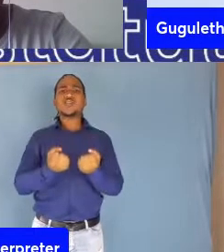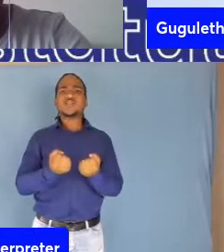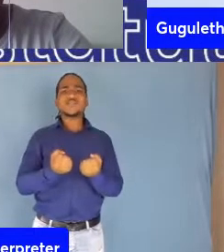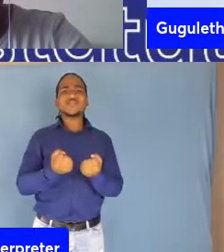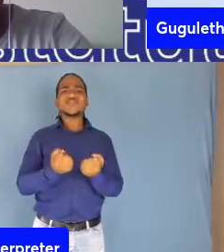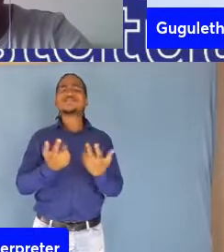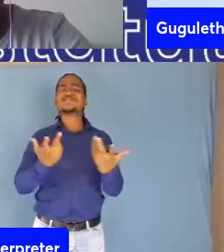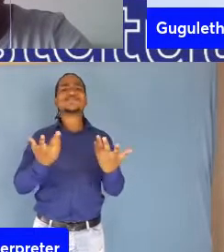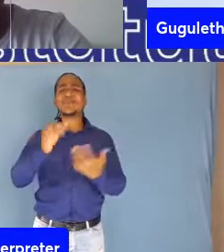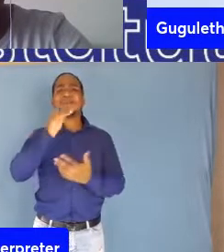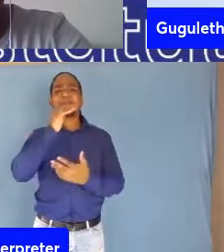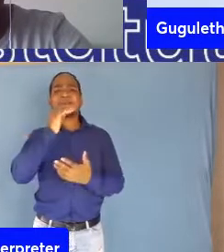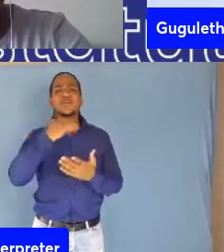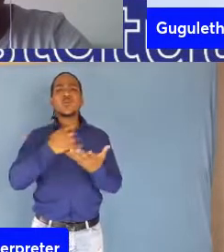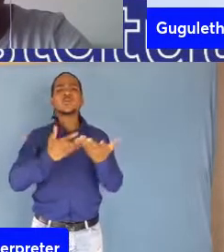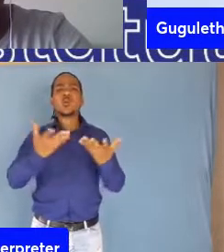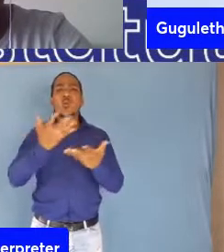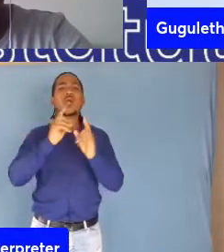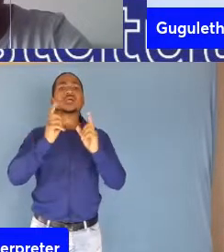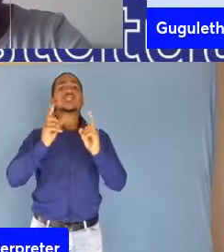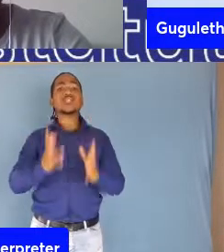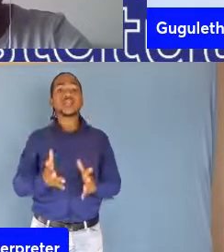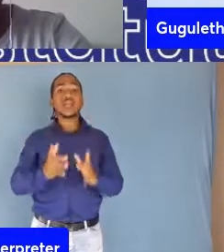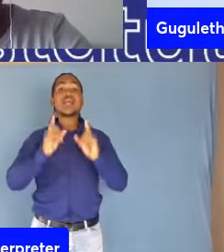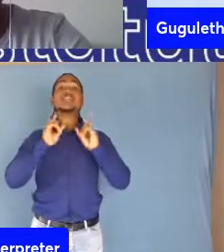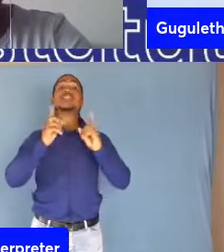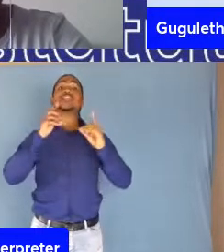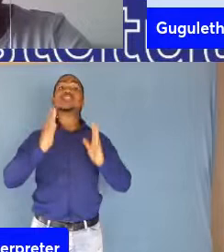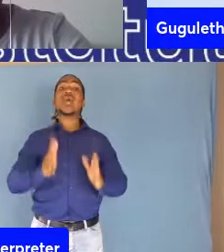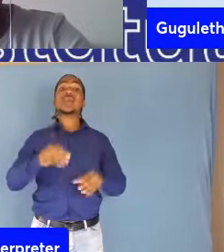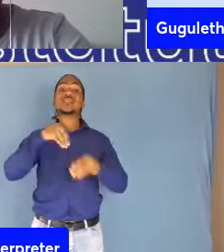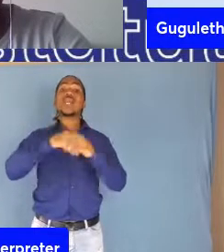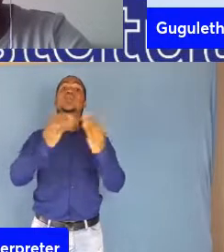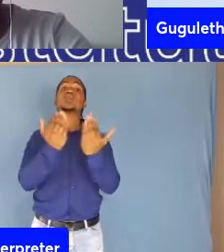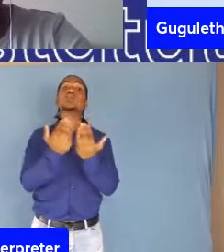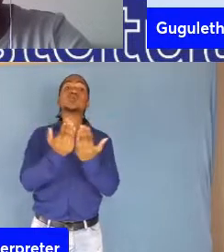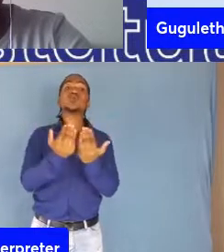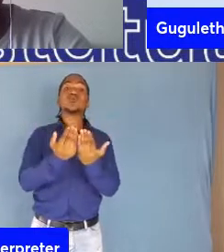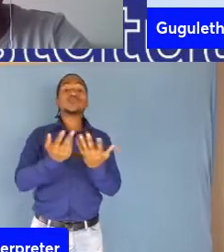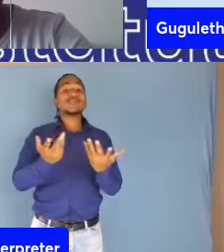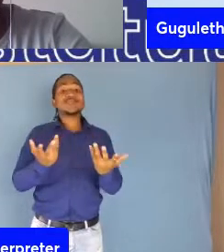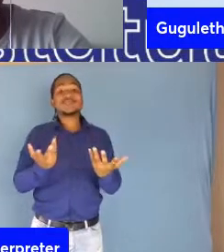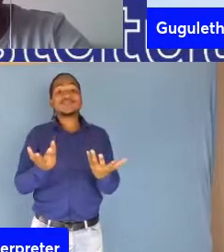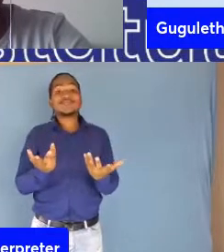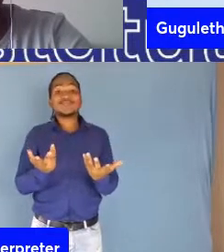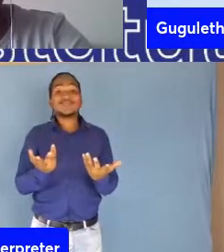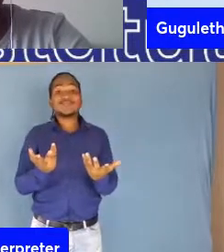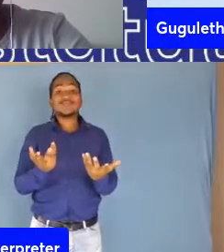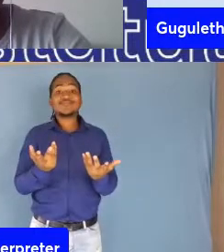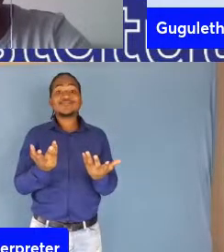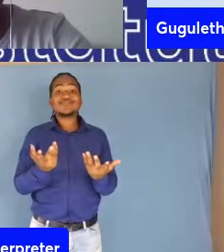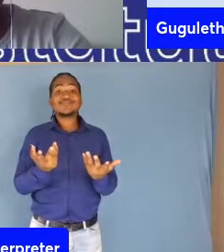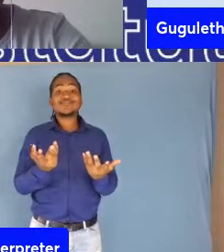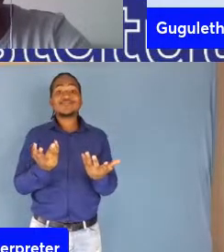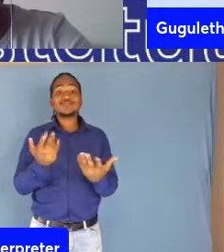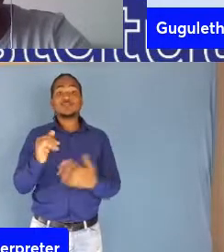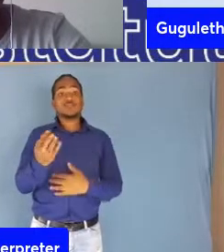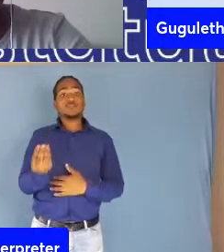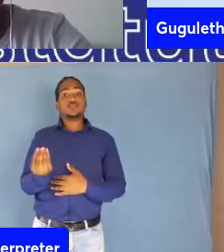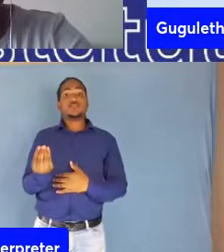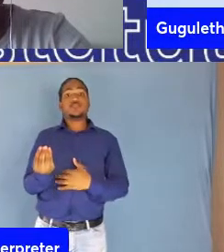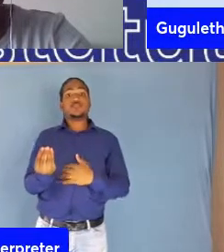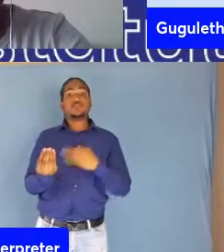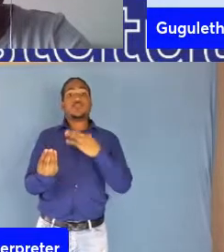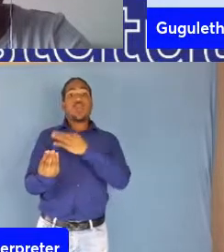talking, their teachers were still at school teaching, and there's a little girl who's being